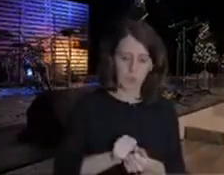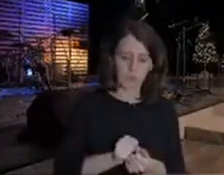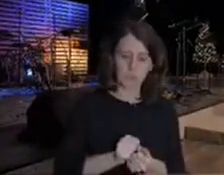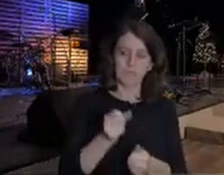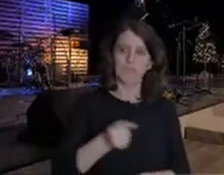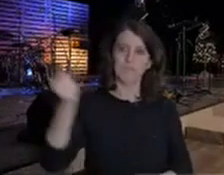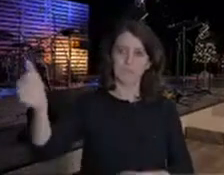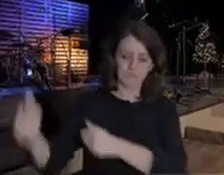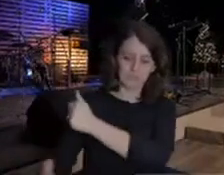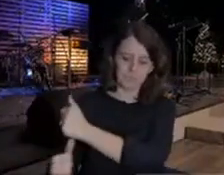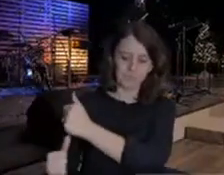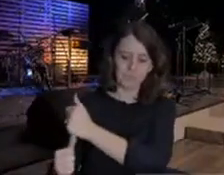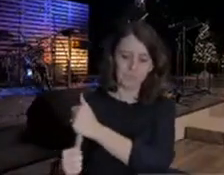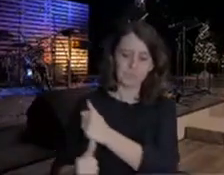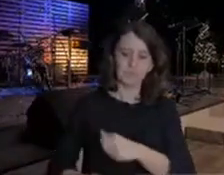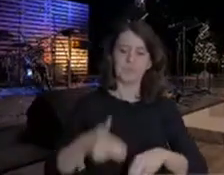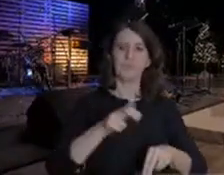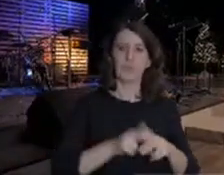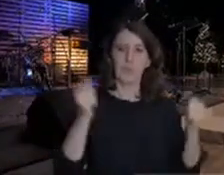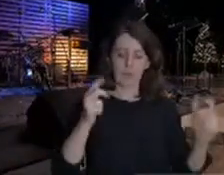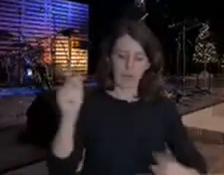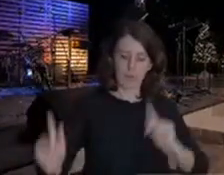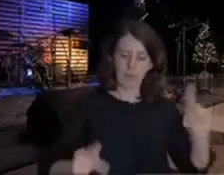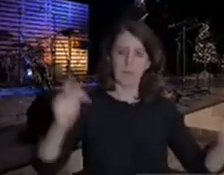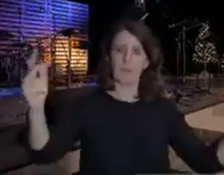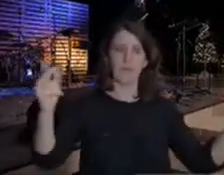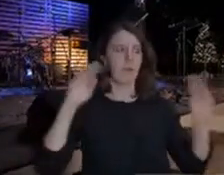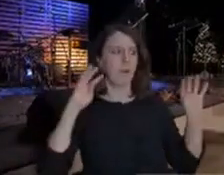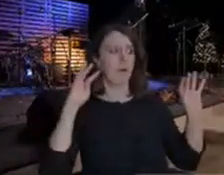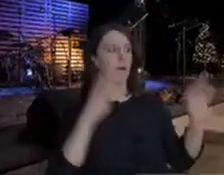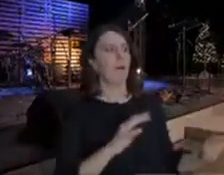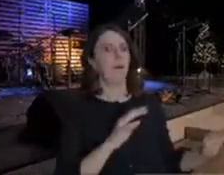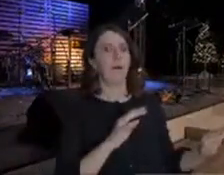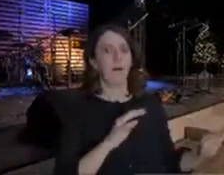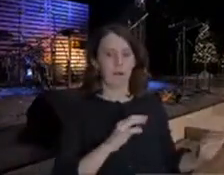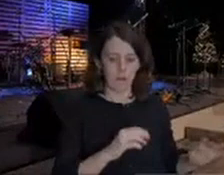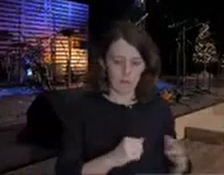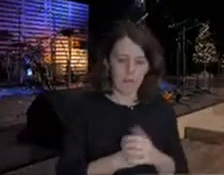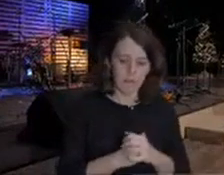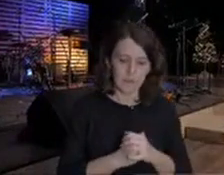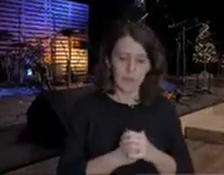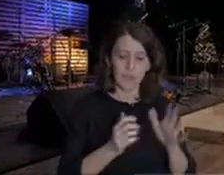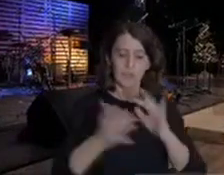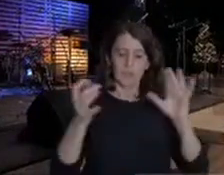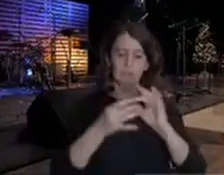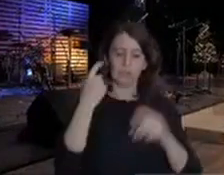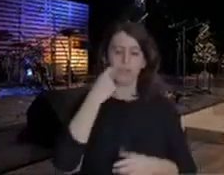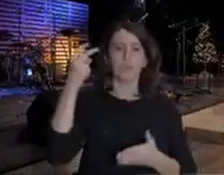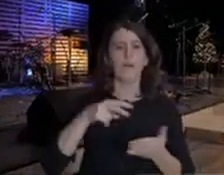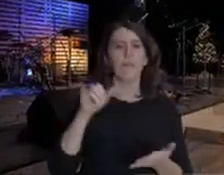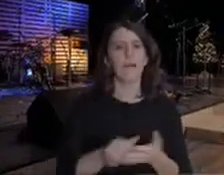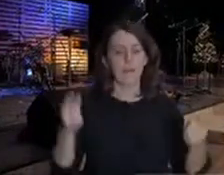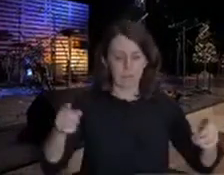this scripture is fulfilled in your hearing." So he was not quoting our passage here, but he is quoting Isaiah. That's Isaiah